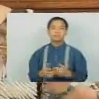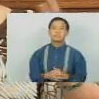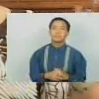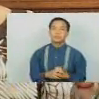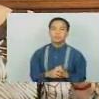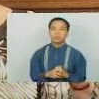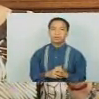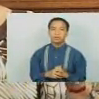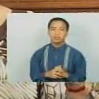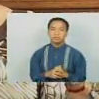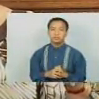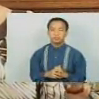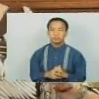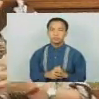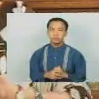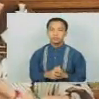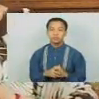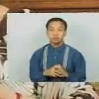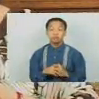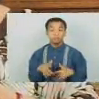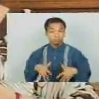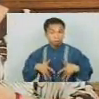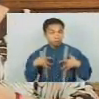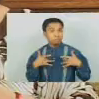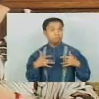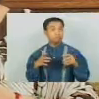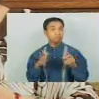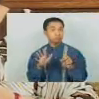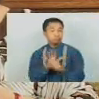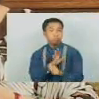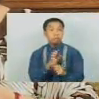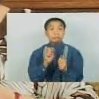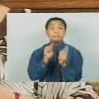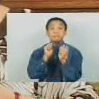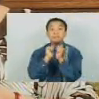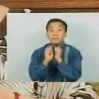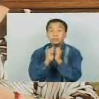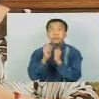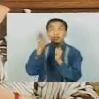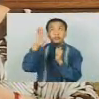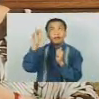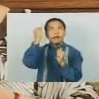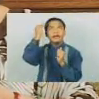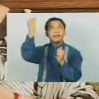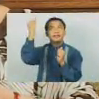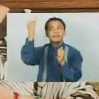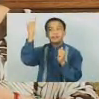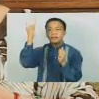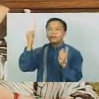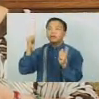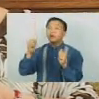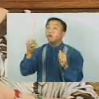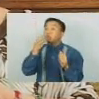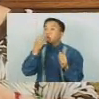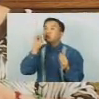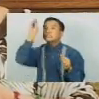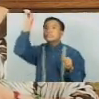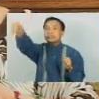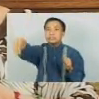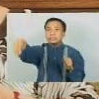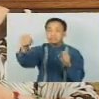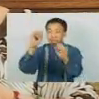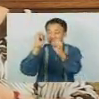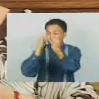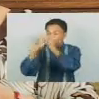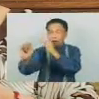Diba? A life that's full. He would not have placed our food to far away places. He would have placed